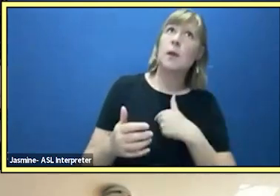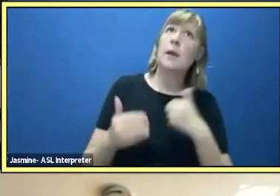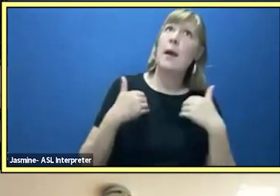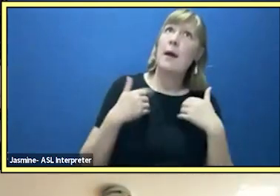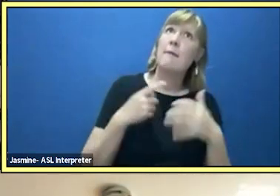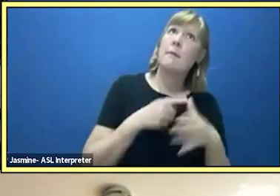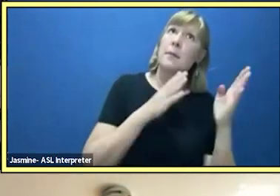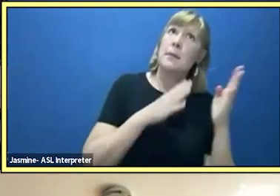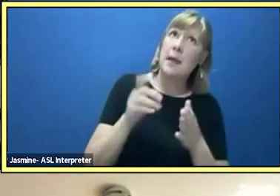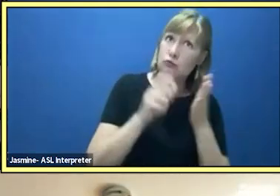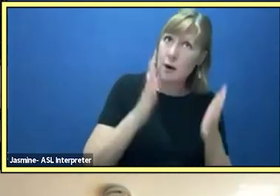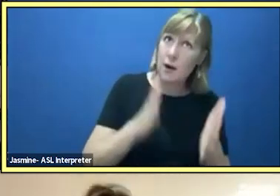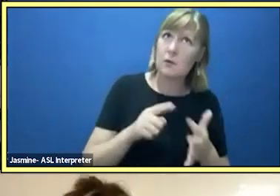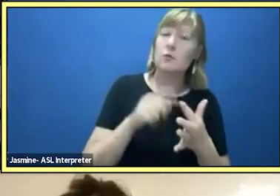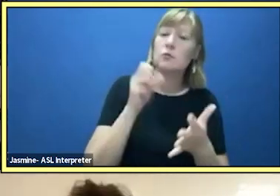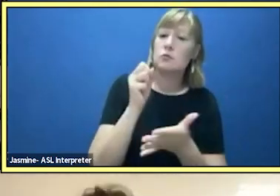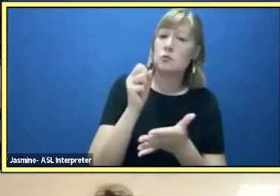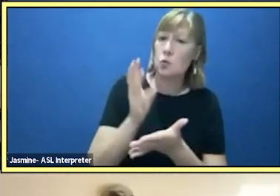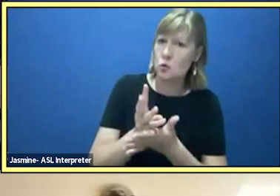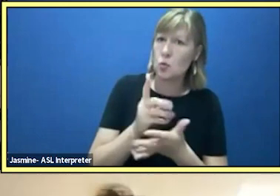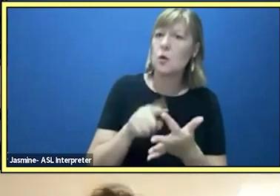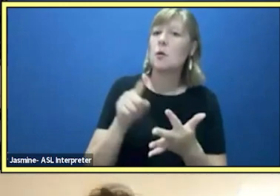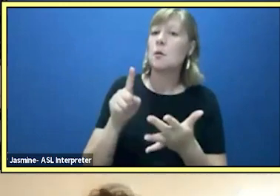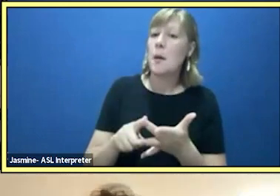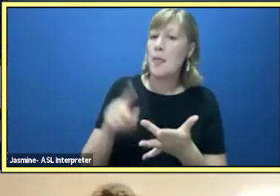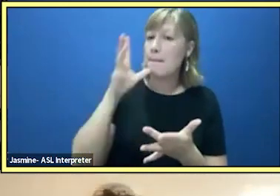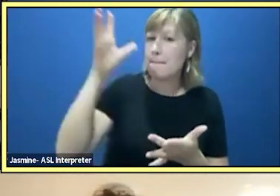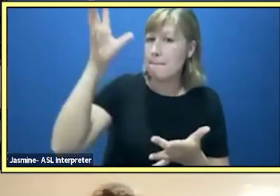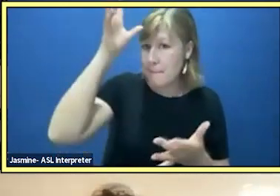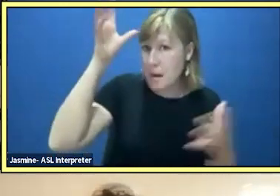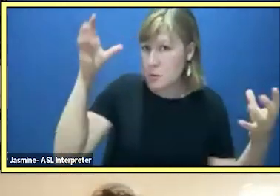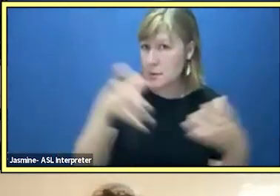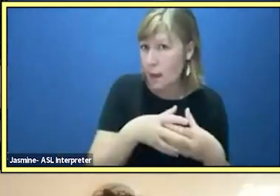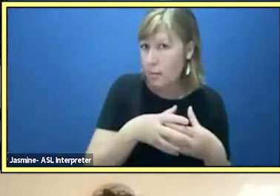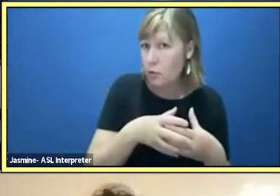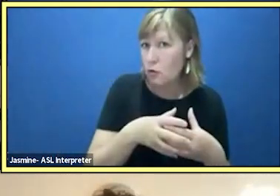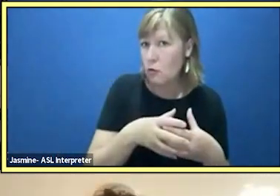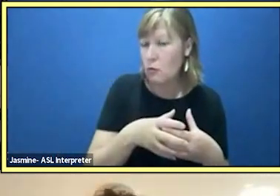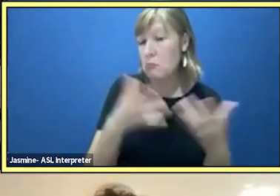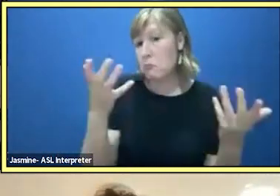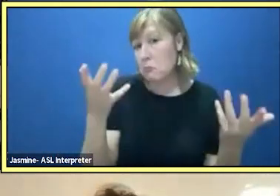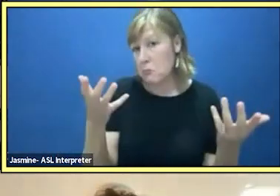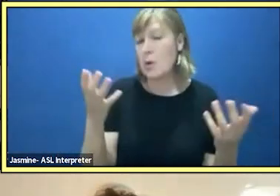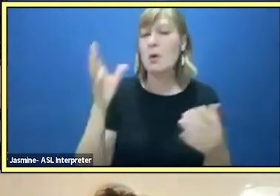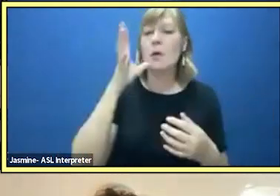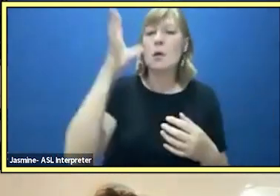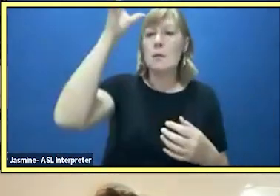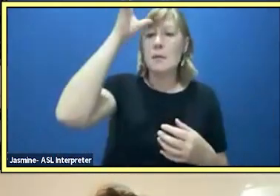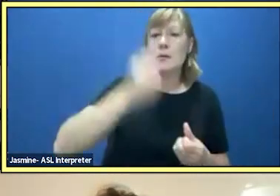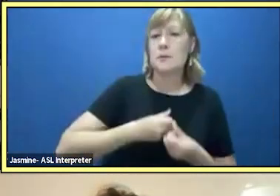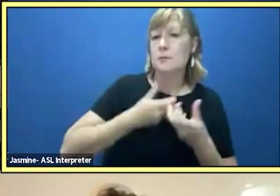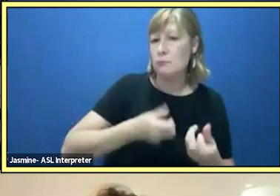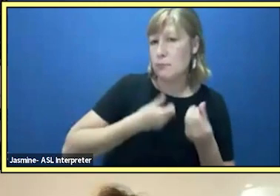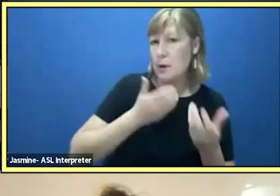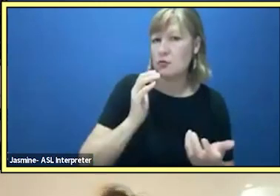parents together, and basically the parents have expressed what our needs are, and we